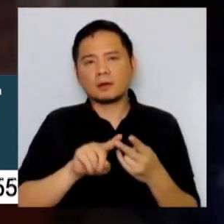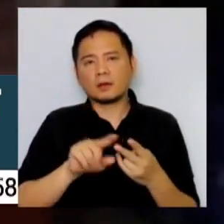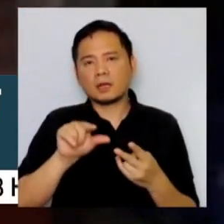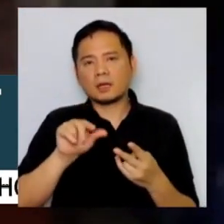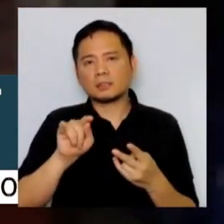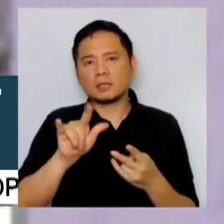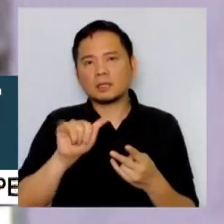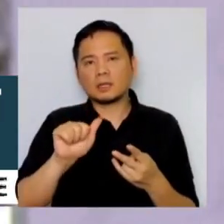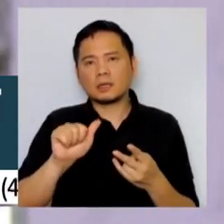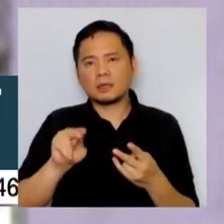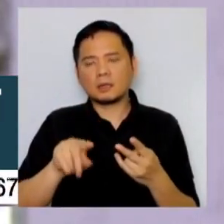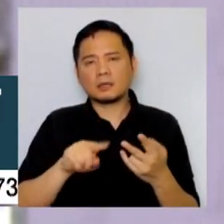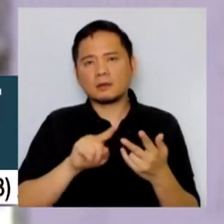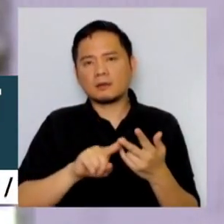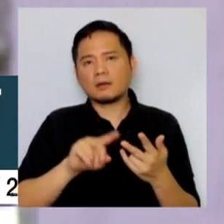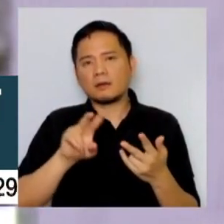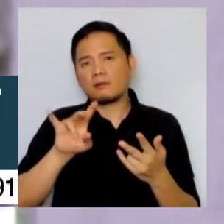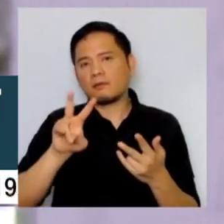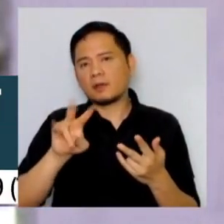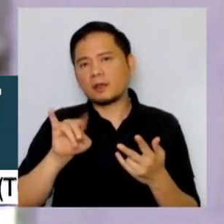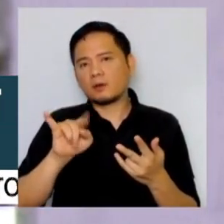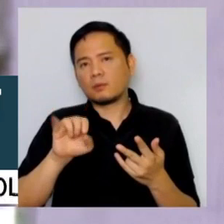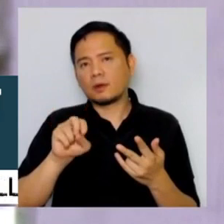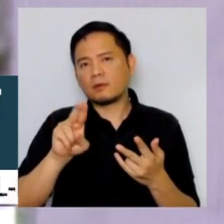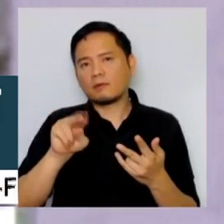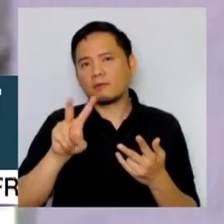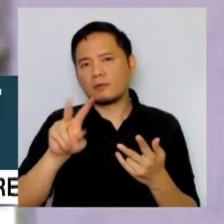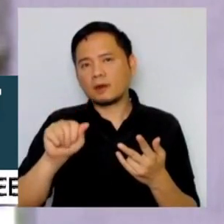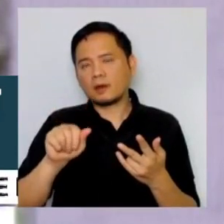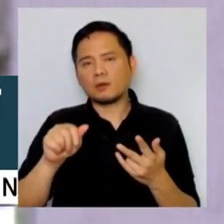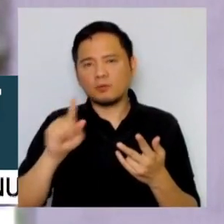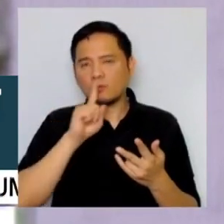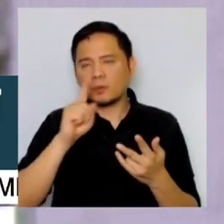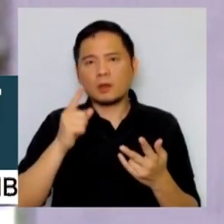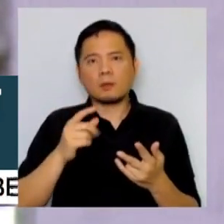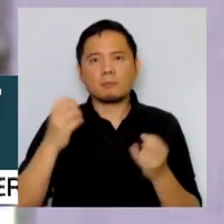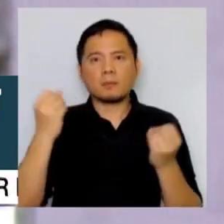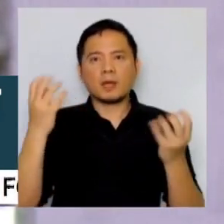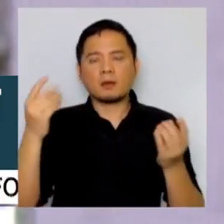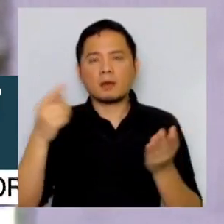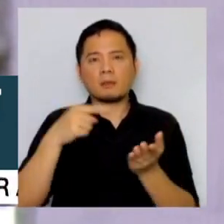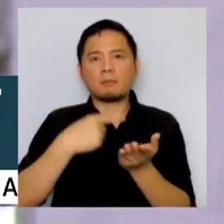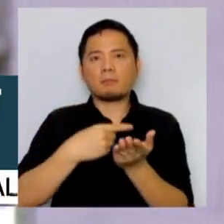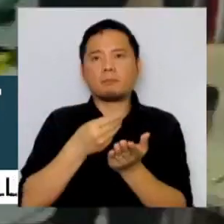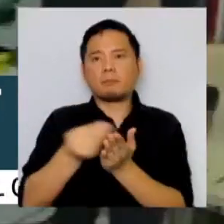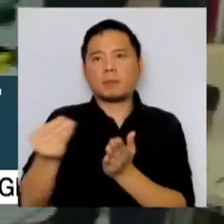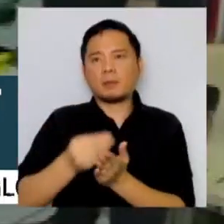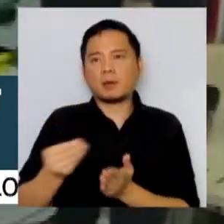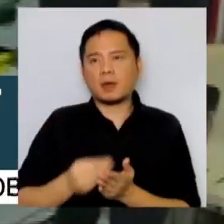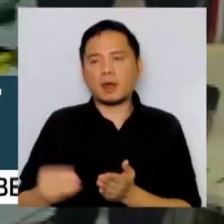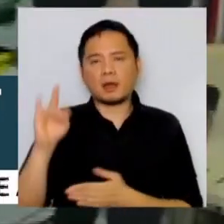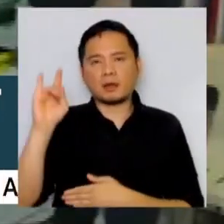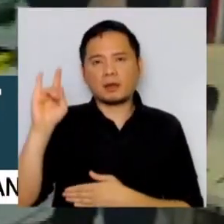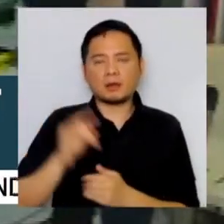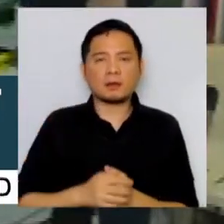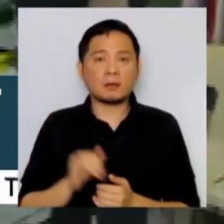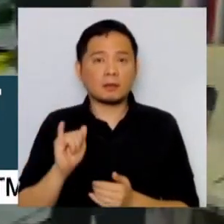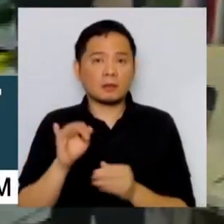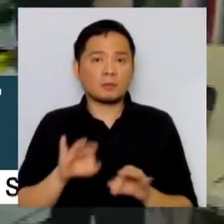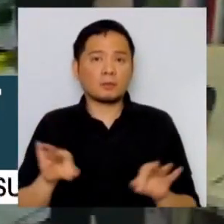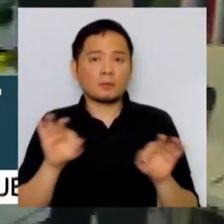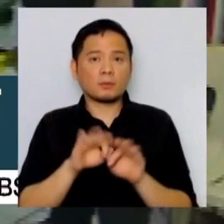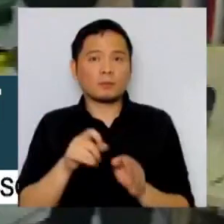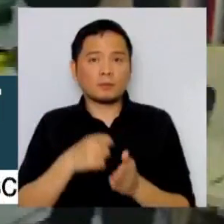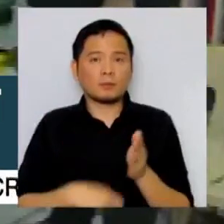Villanueva are the top spenders of advertising on traditional media. The senatorial aspirants aired ads worth more than 1 billion